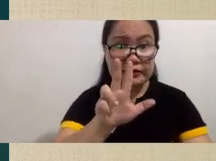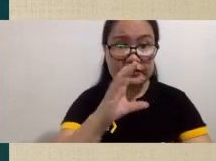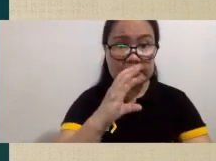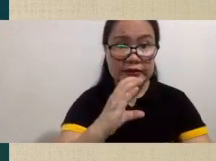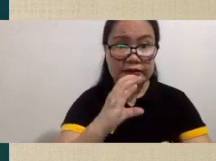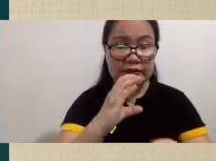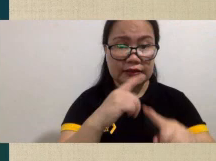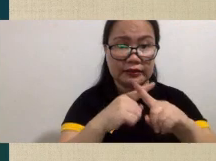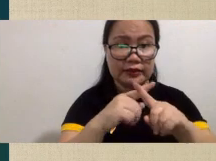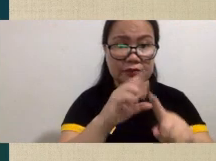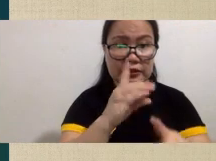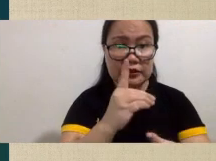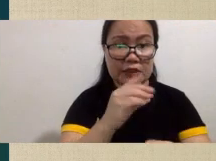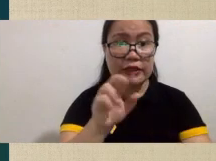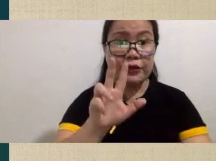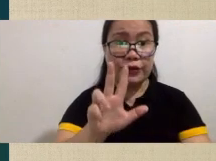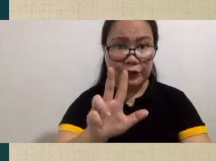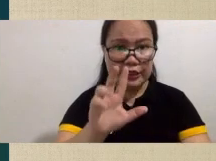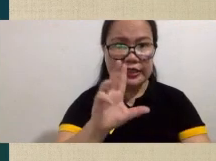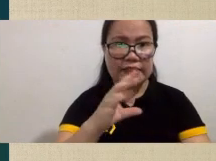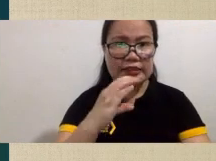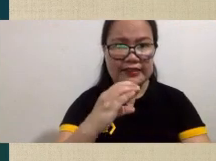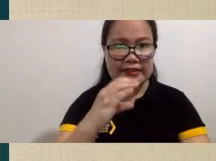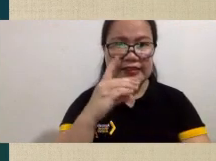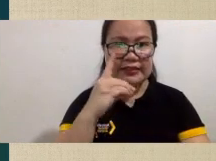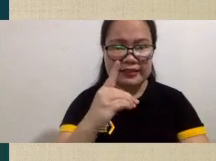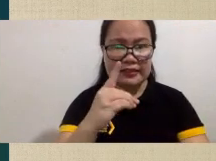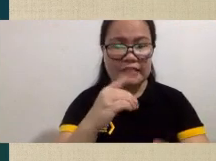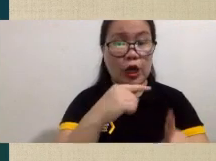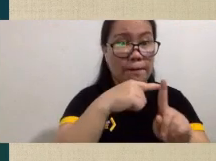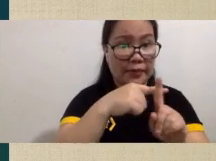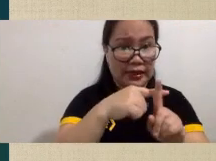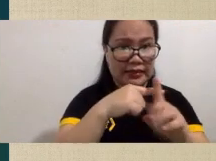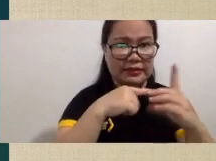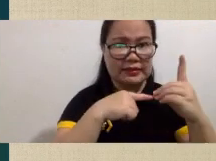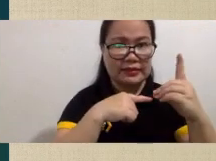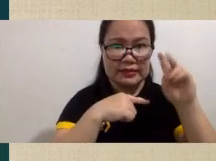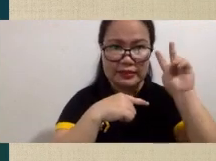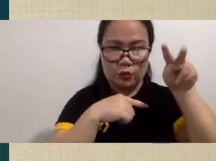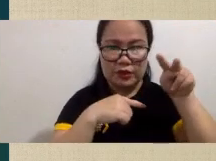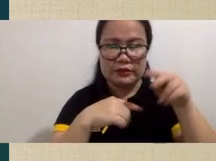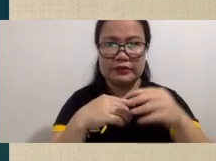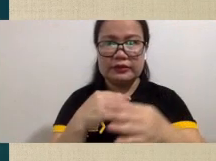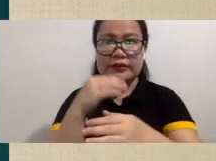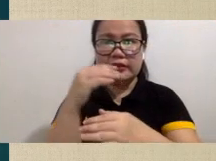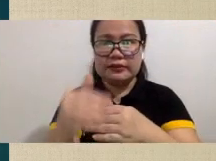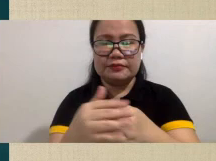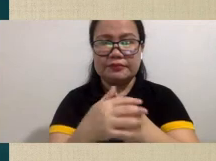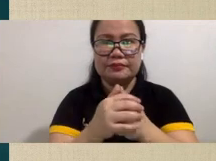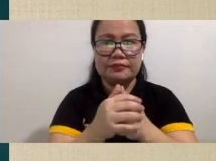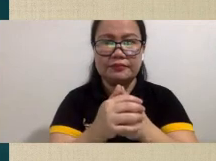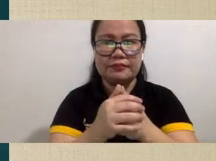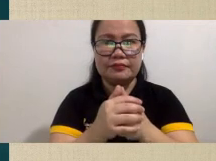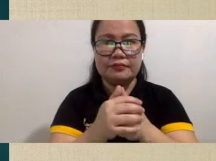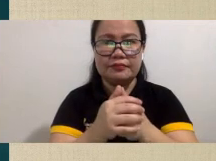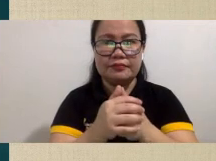3c times d. So, that will become 3cd plus d squared.